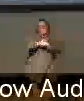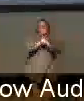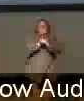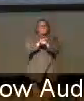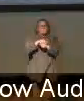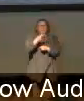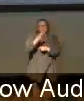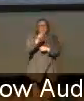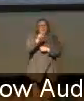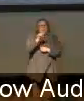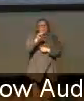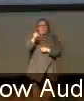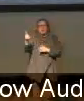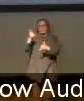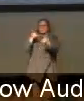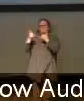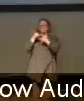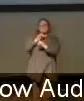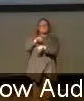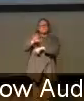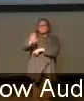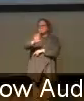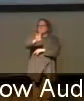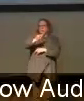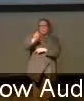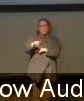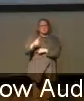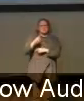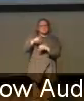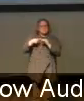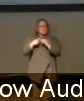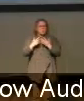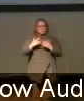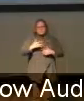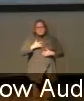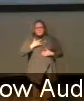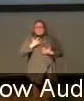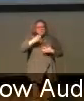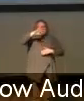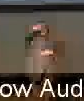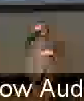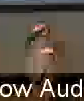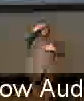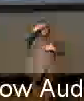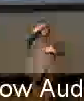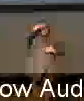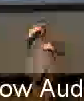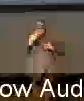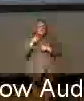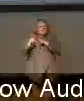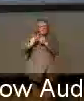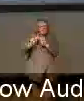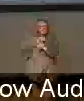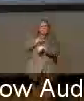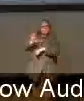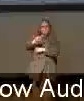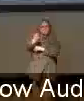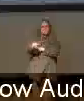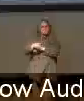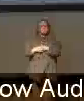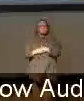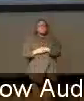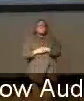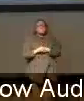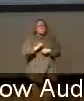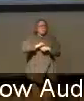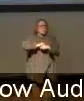provide community service to people who have questions regarding symptoms of COVID. The field hospital, we haven't really